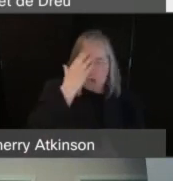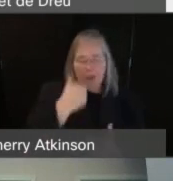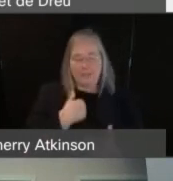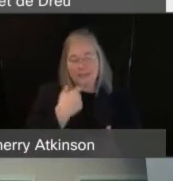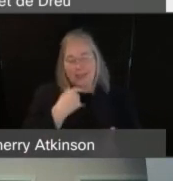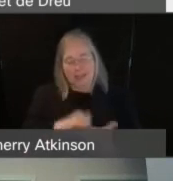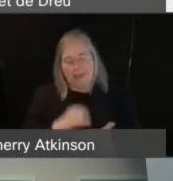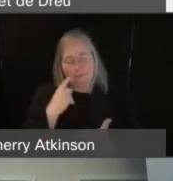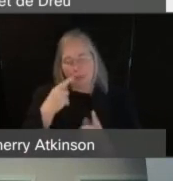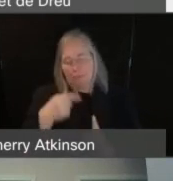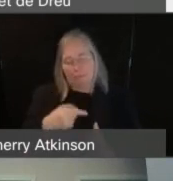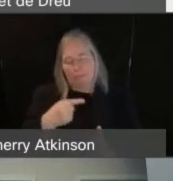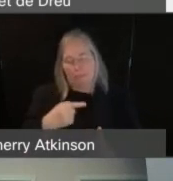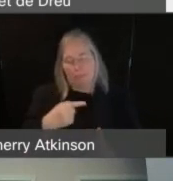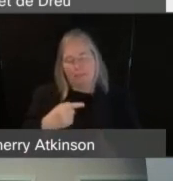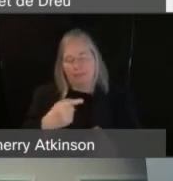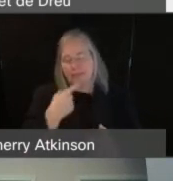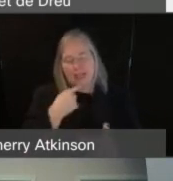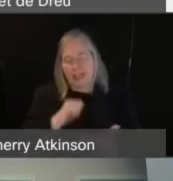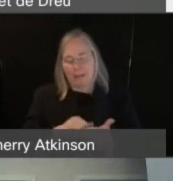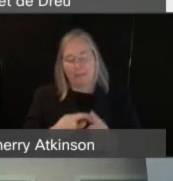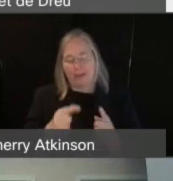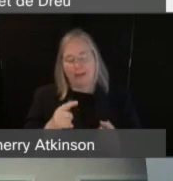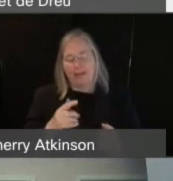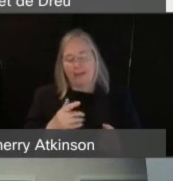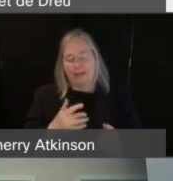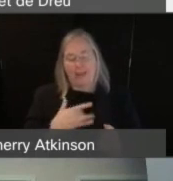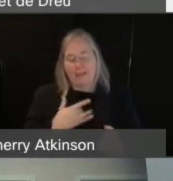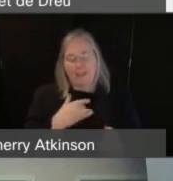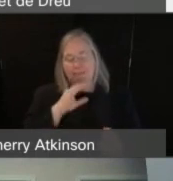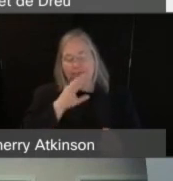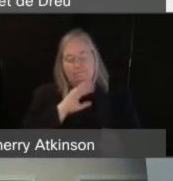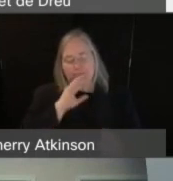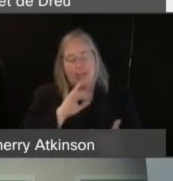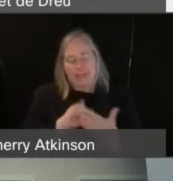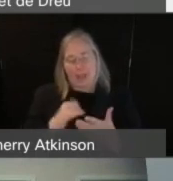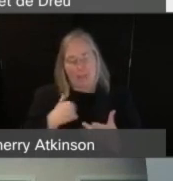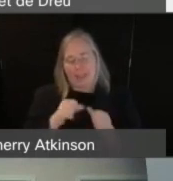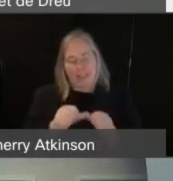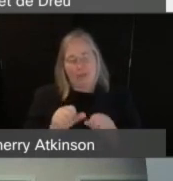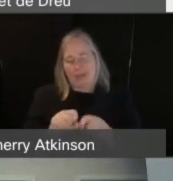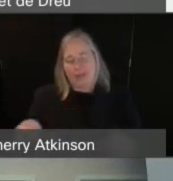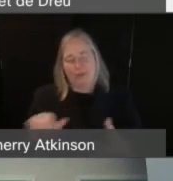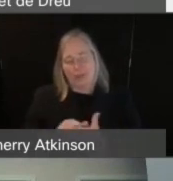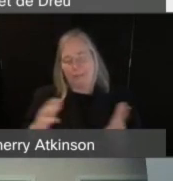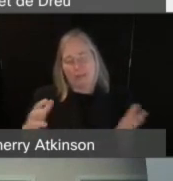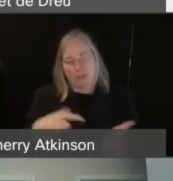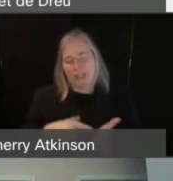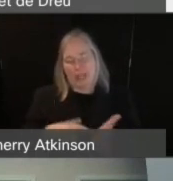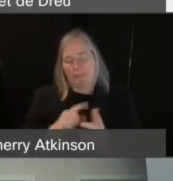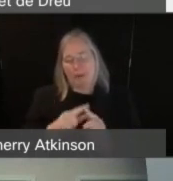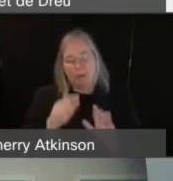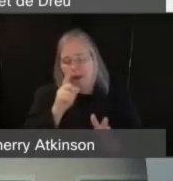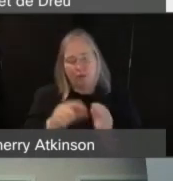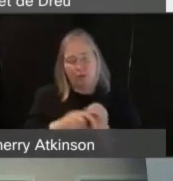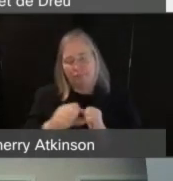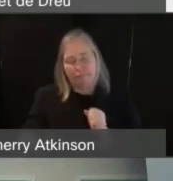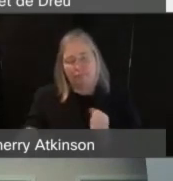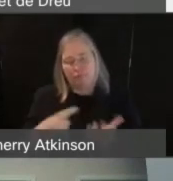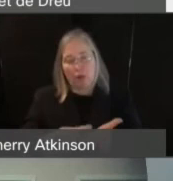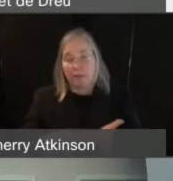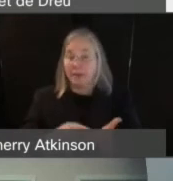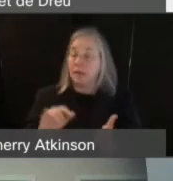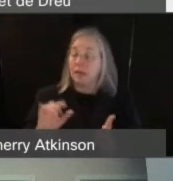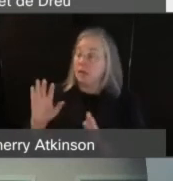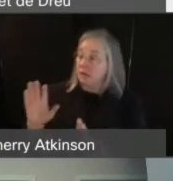that we continue to issue this much debt, but we don't need to talk about it anymore. I apologize. Right. Thank you, Steve. But these are very to the point,